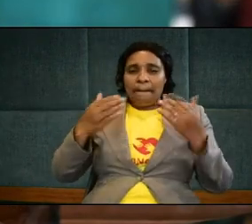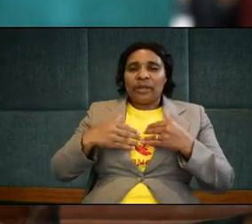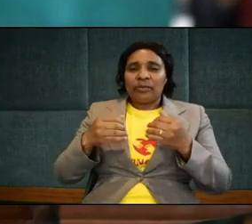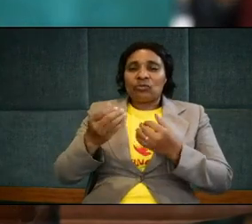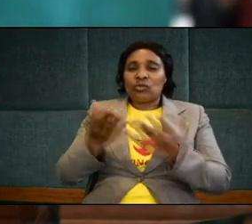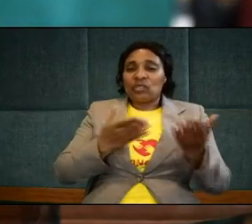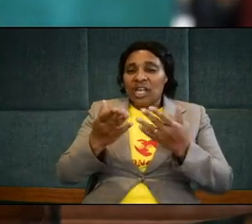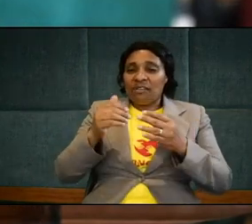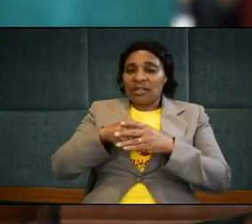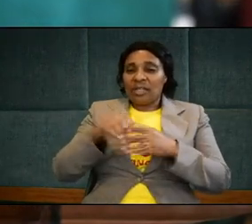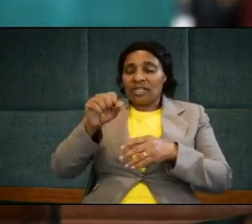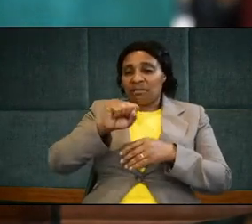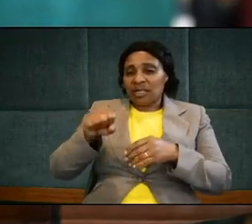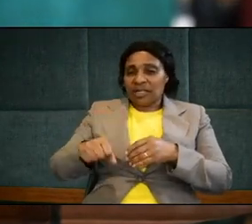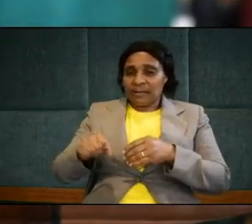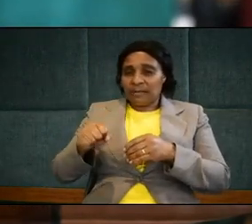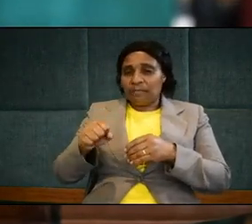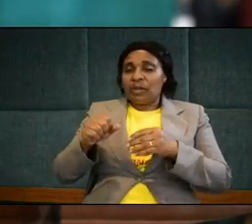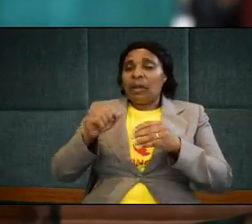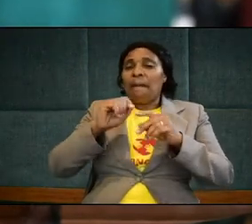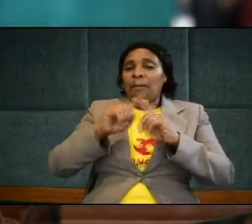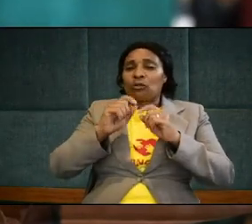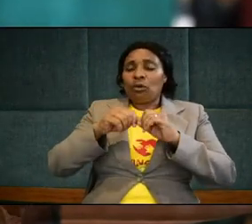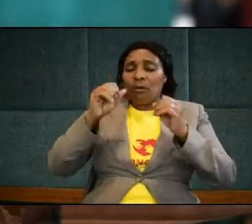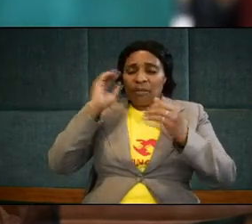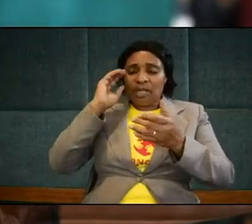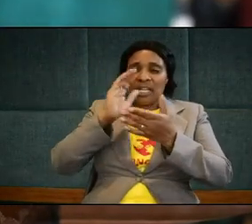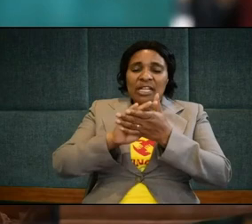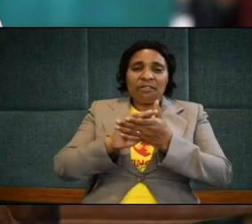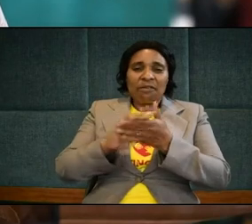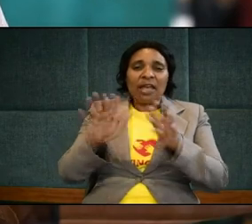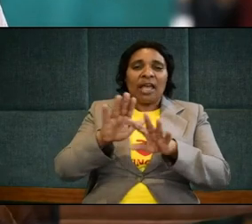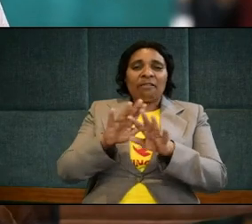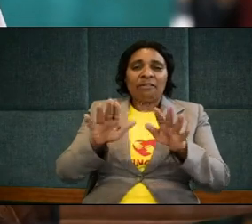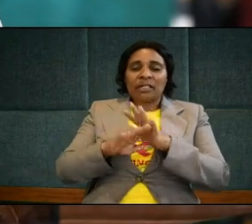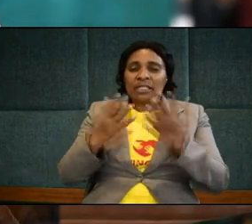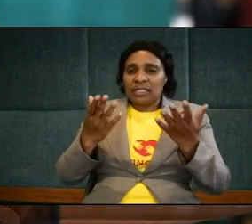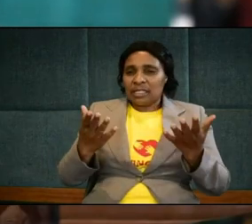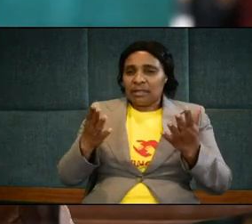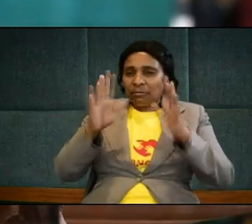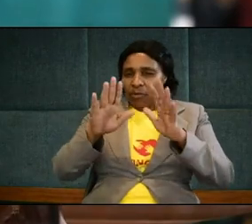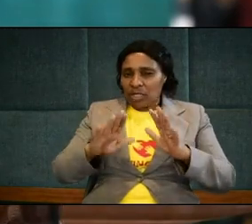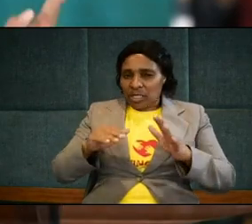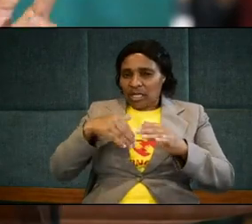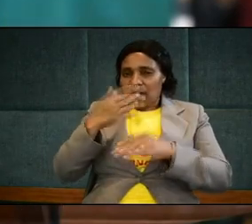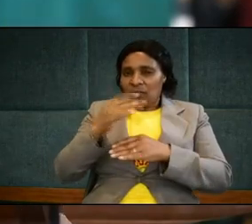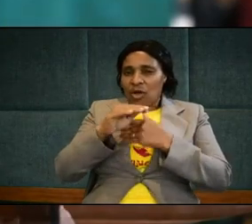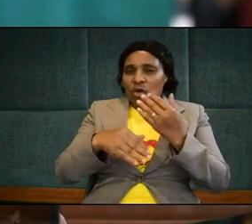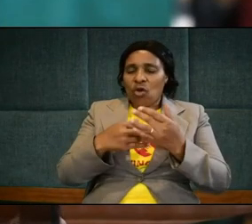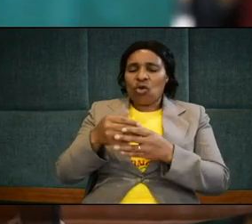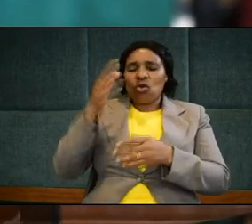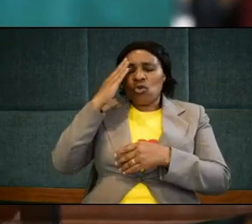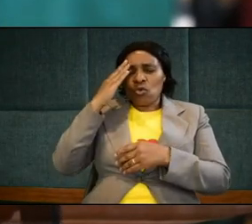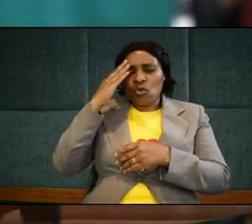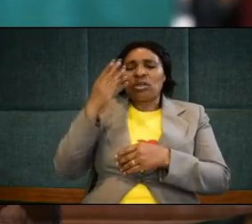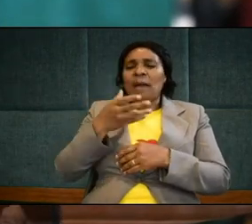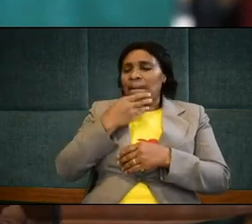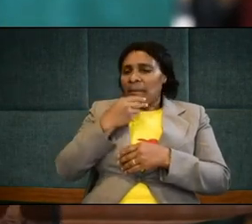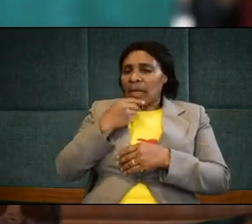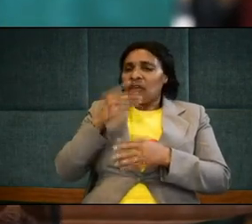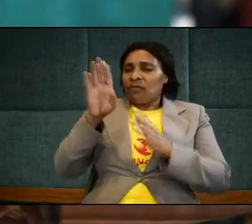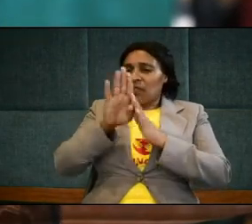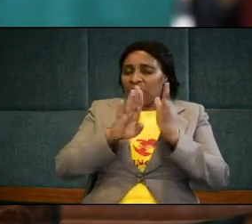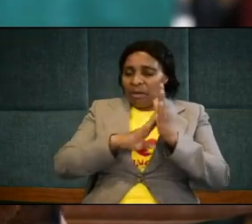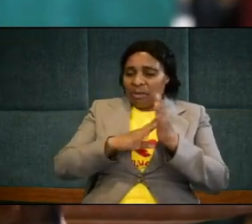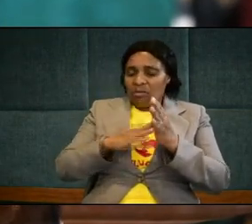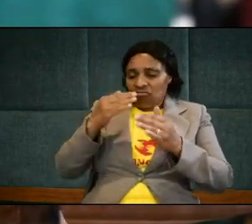man in heaven one day. He believes that trip was worth it after all. He's happy to be known as the Bible guy. In your